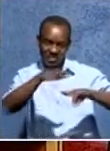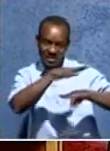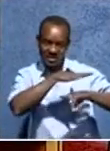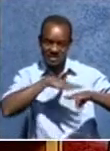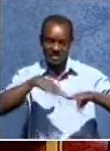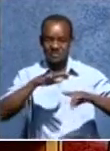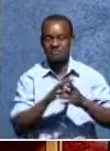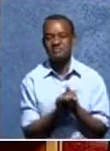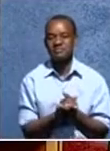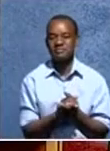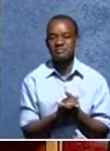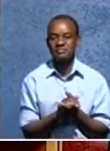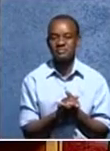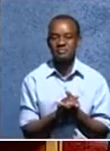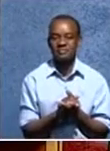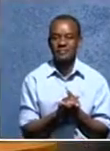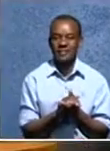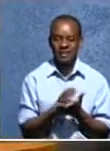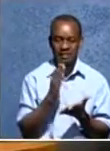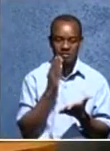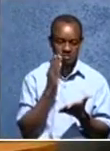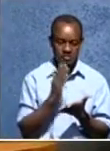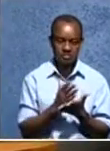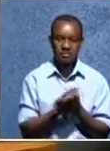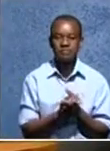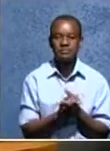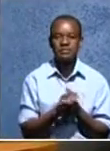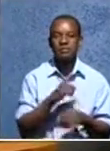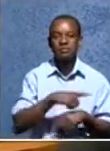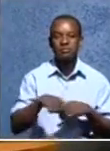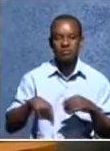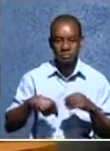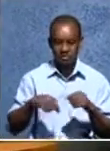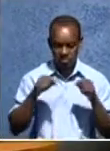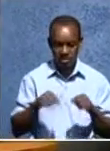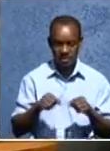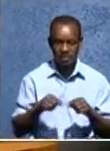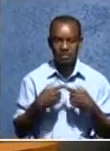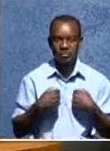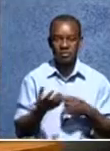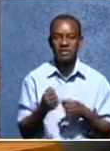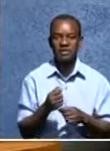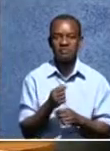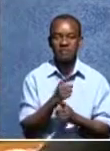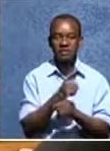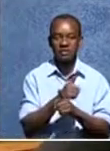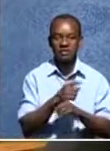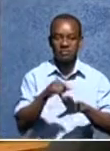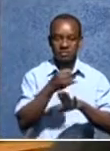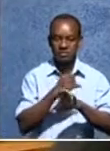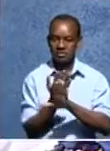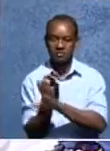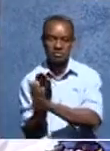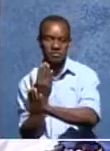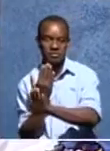three-tier tenure system in our country. We have the government state land, which is the protected areas, such as the national